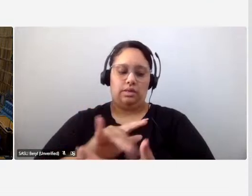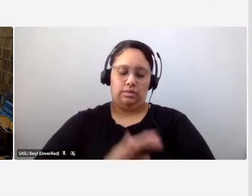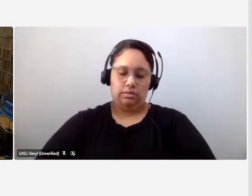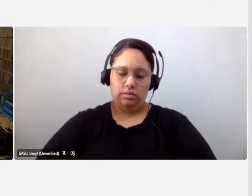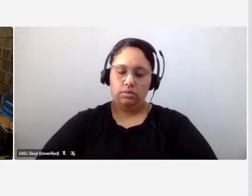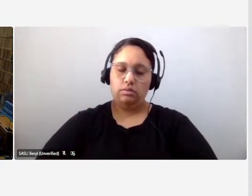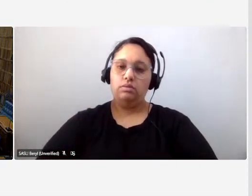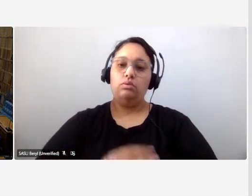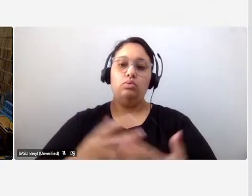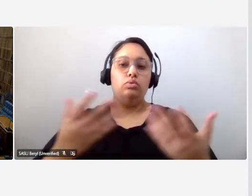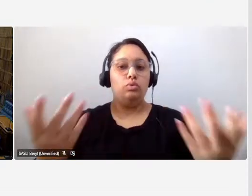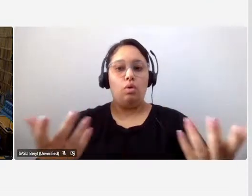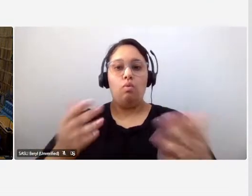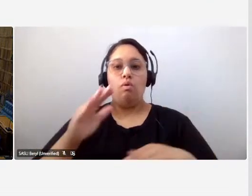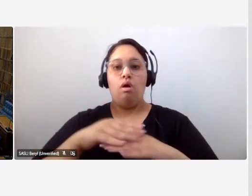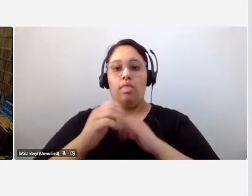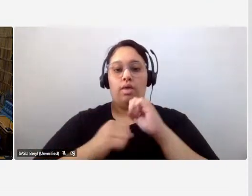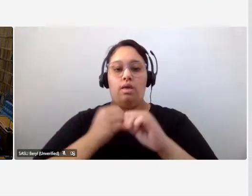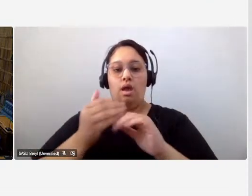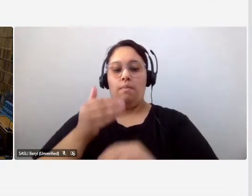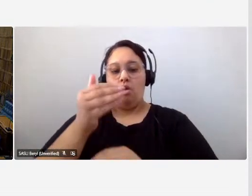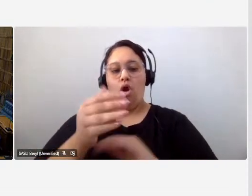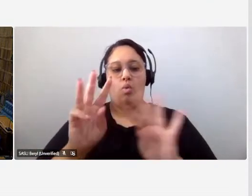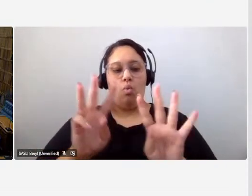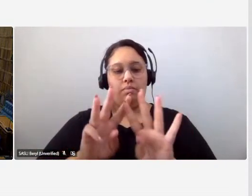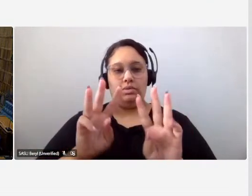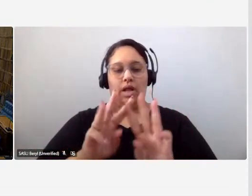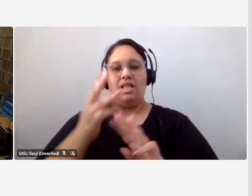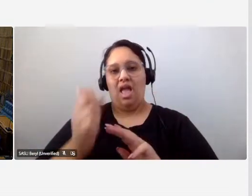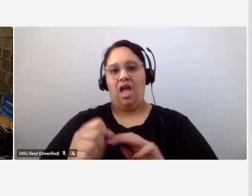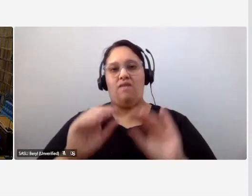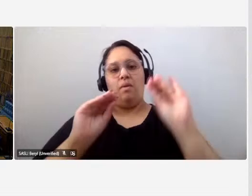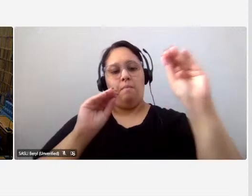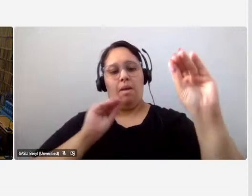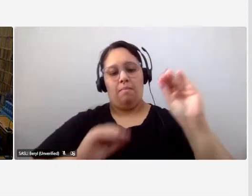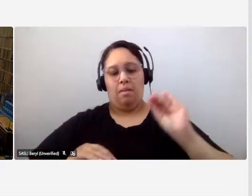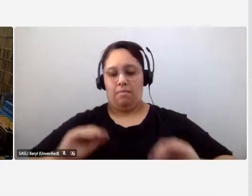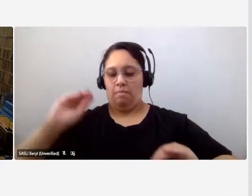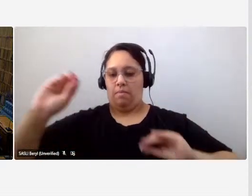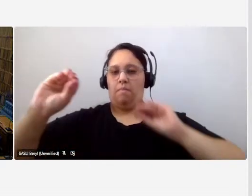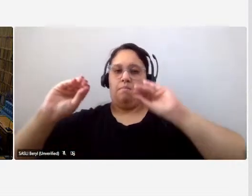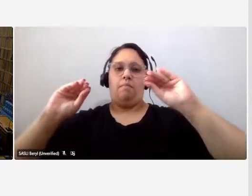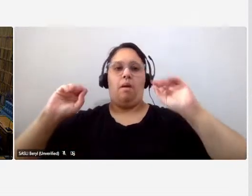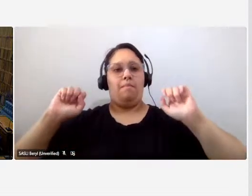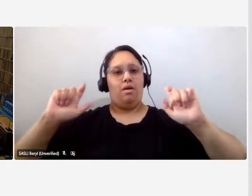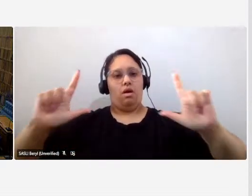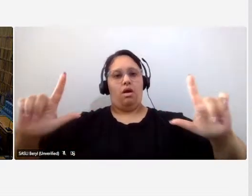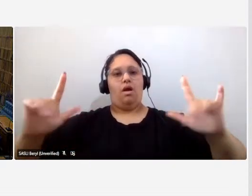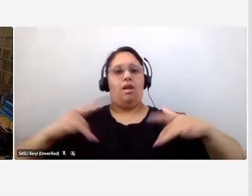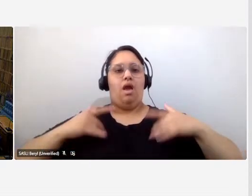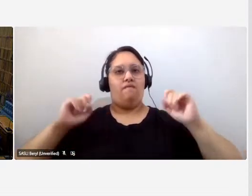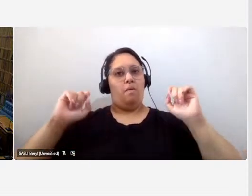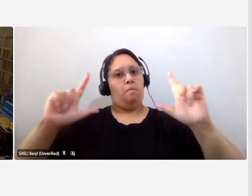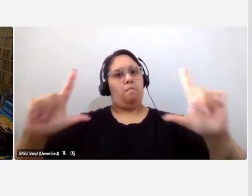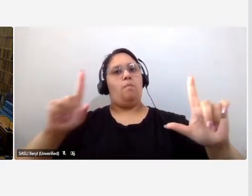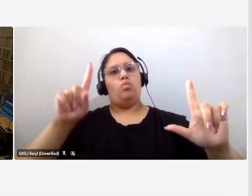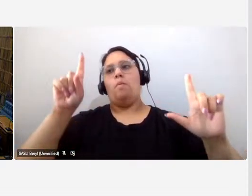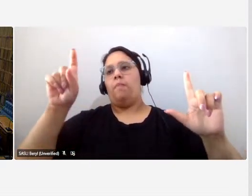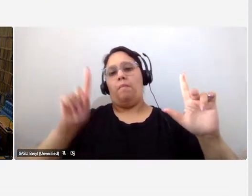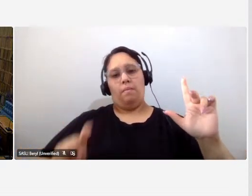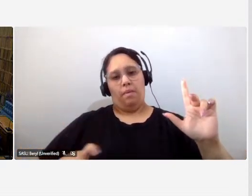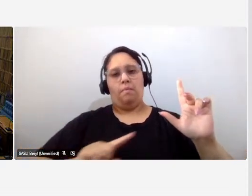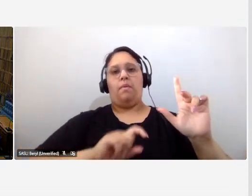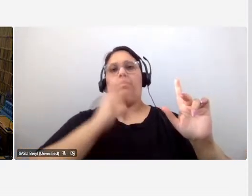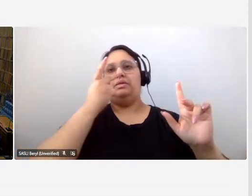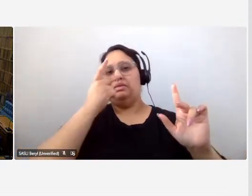And so on the Year Beyond website, there's actually a map with all the sites. It's a live map. And so you can click on and